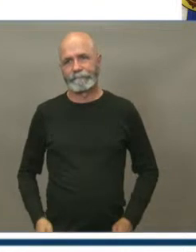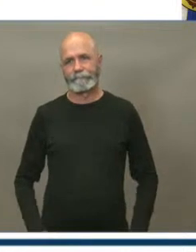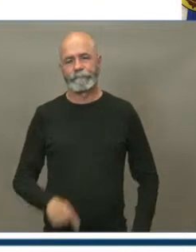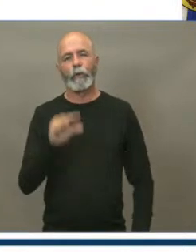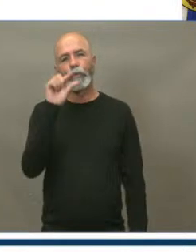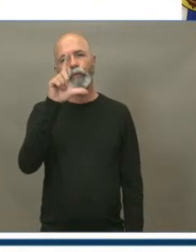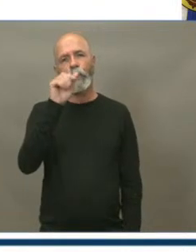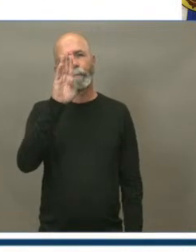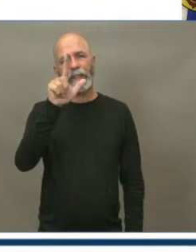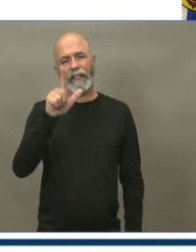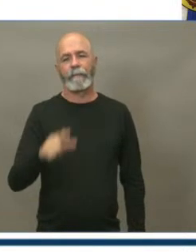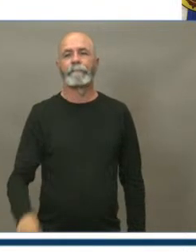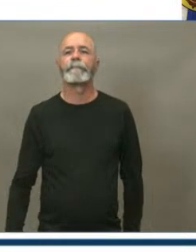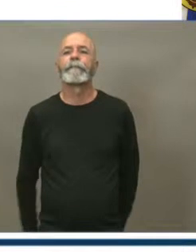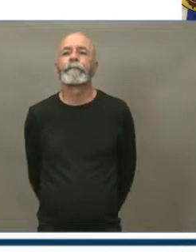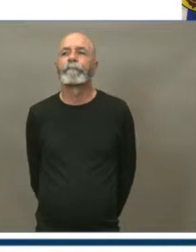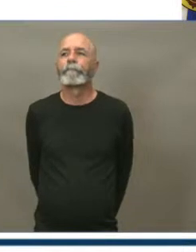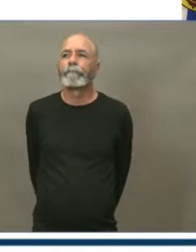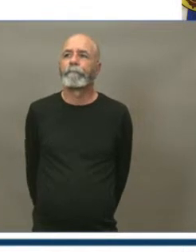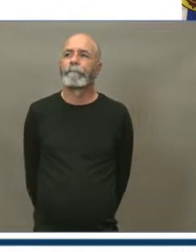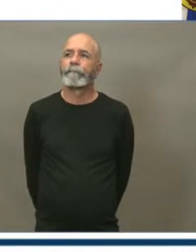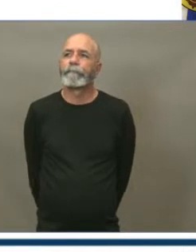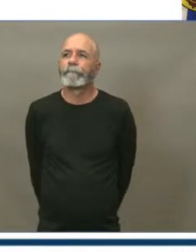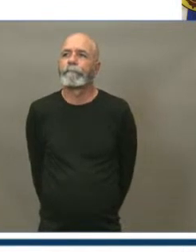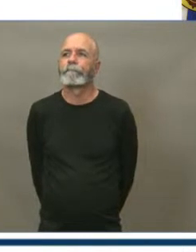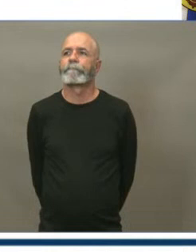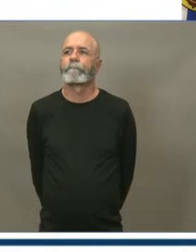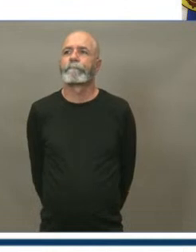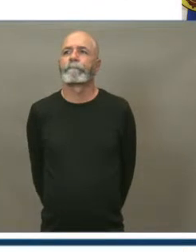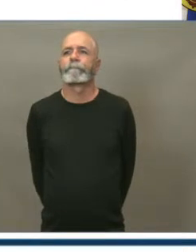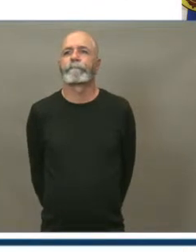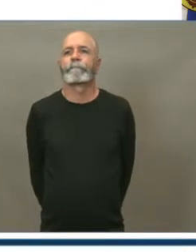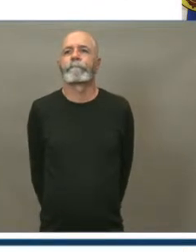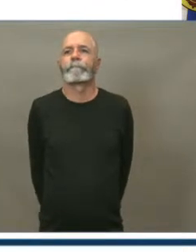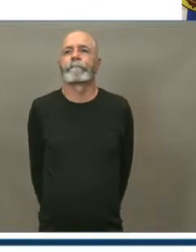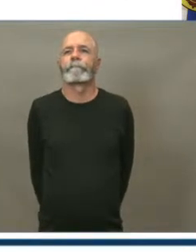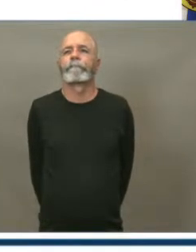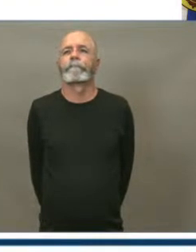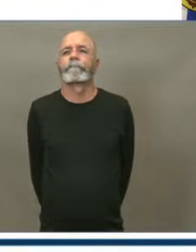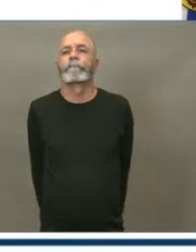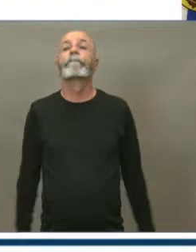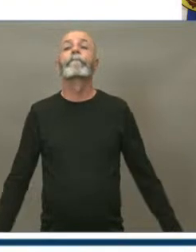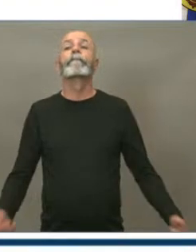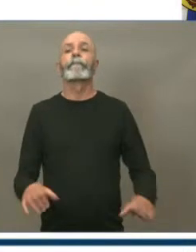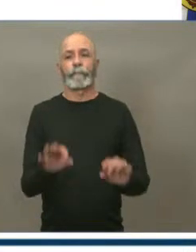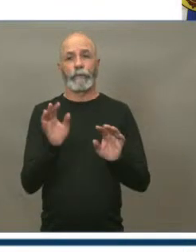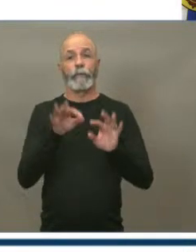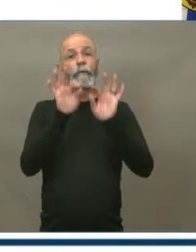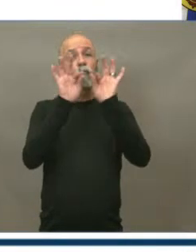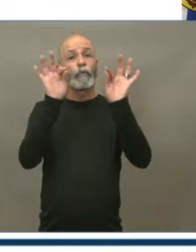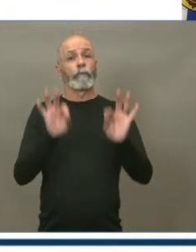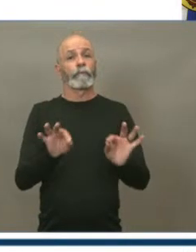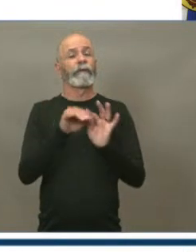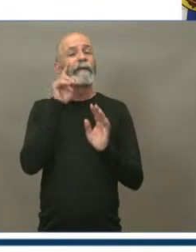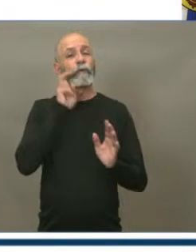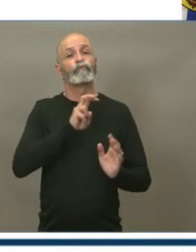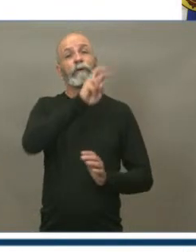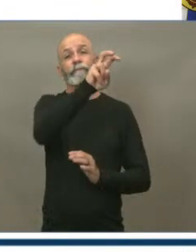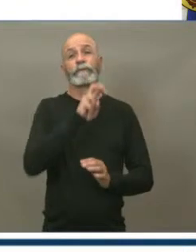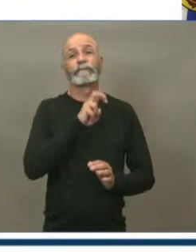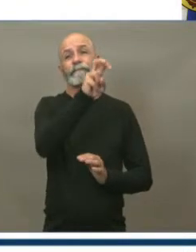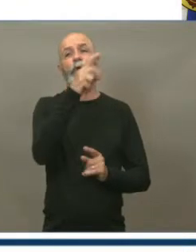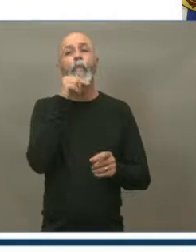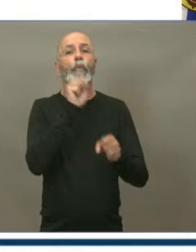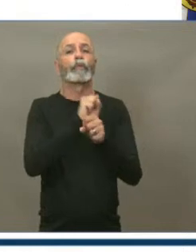Thank you. My question is about the new travel application process. From rotational workers in